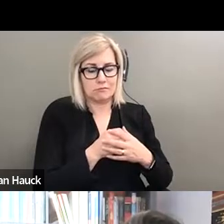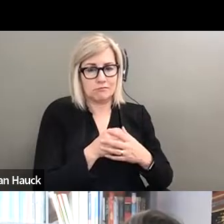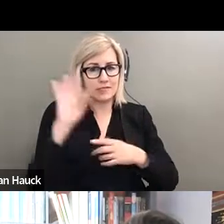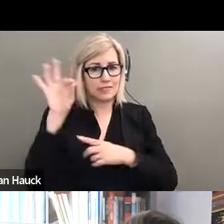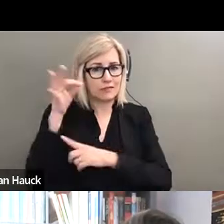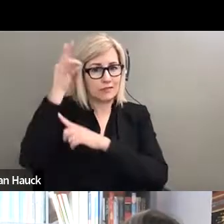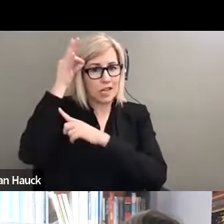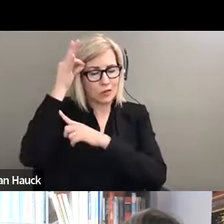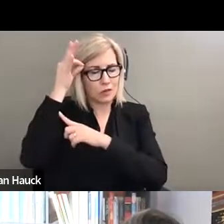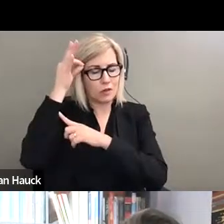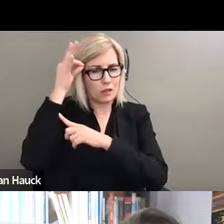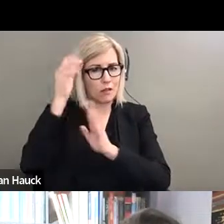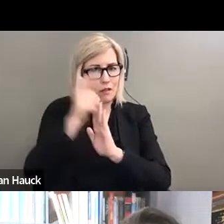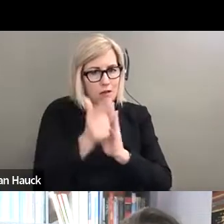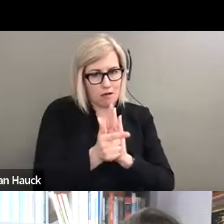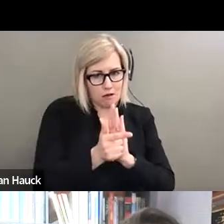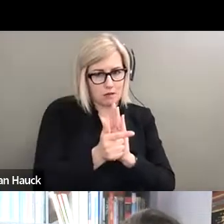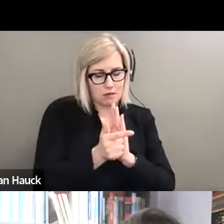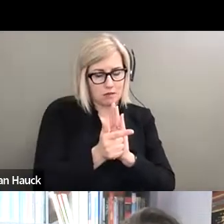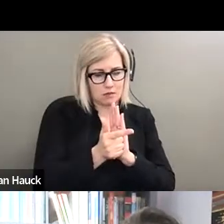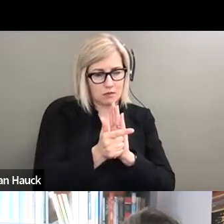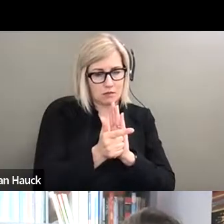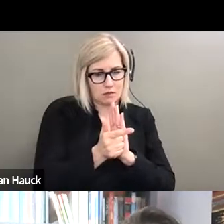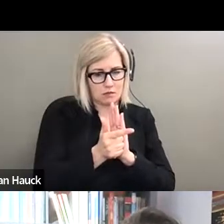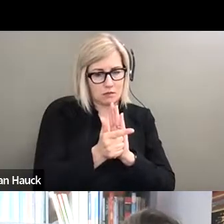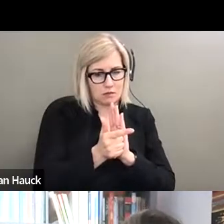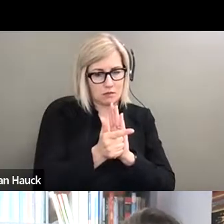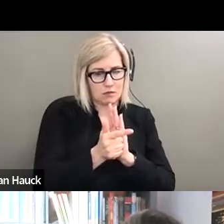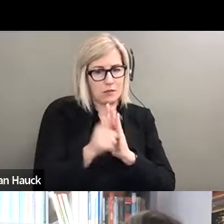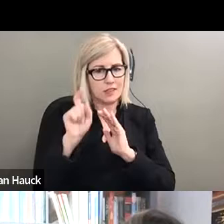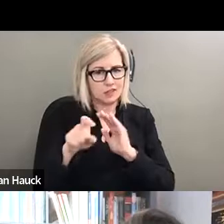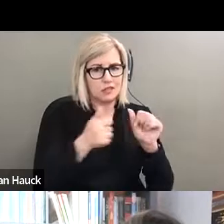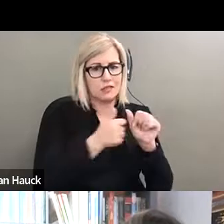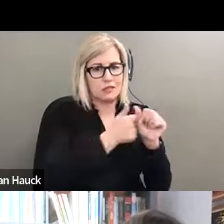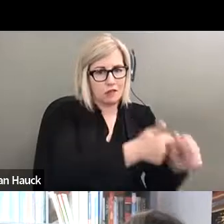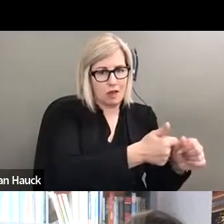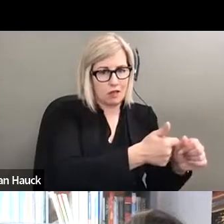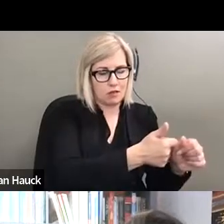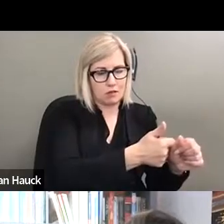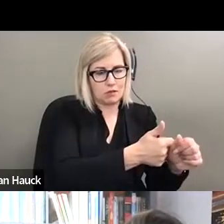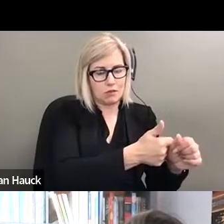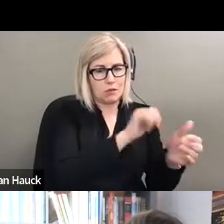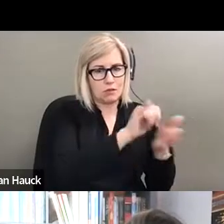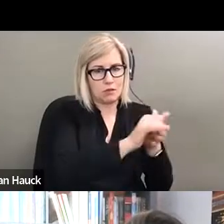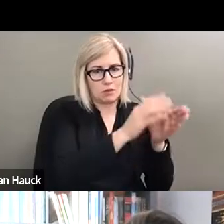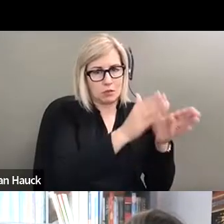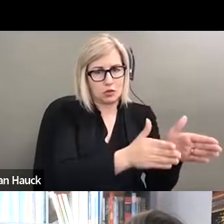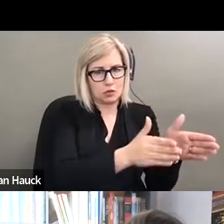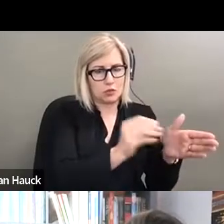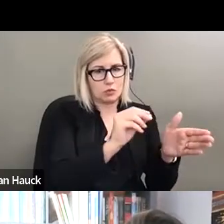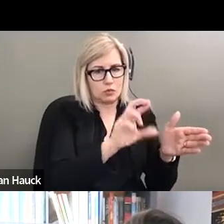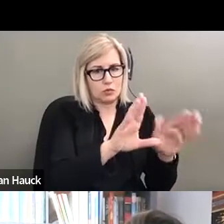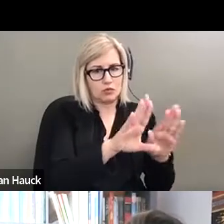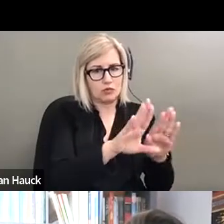bill or federal law, it should follow that person or a